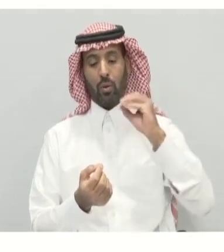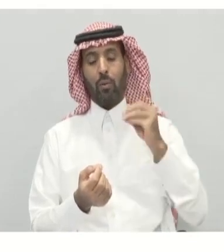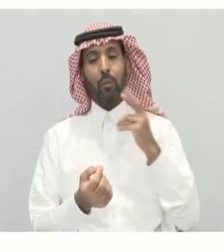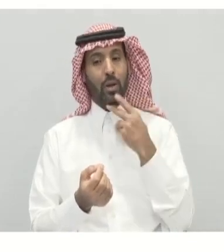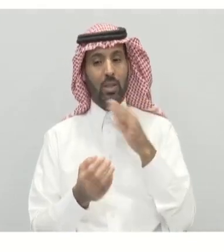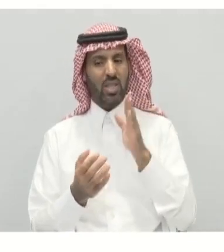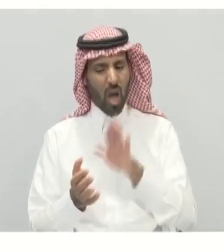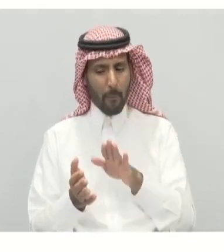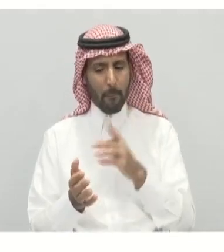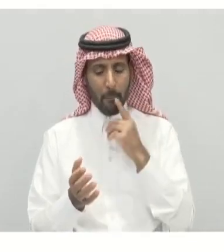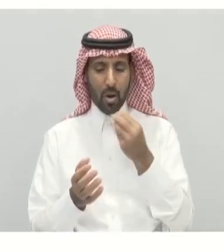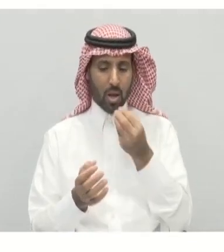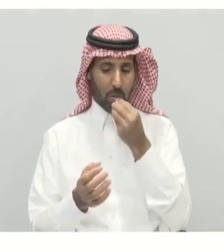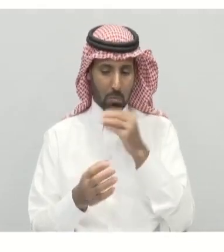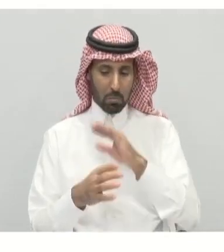diet.